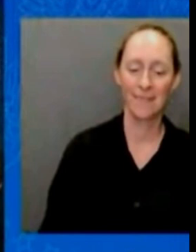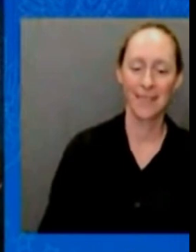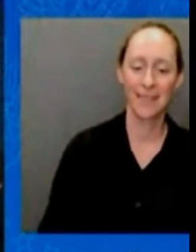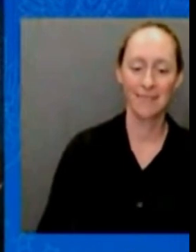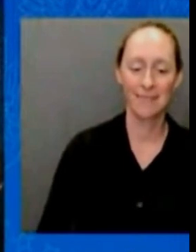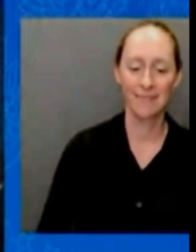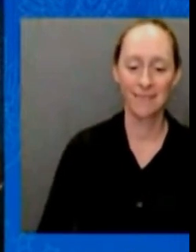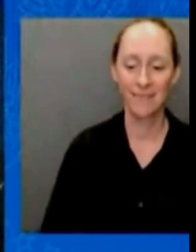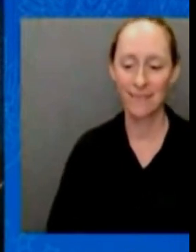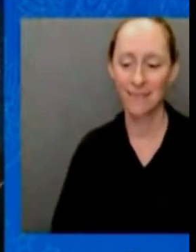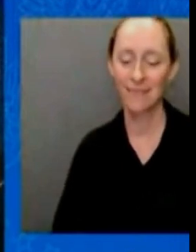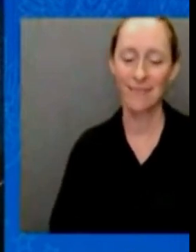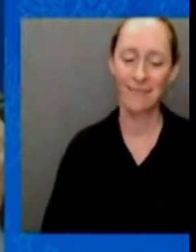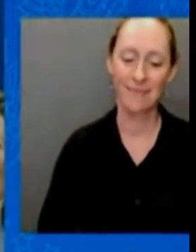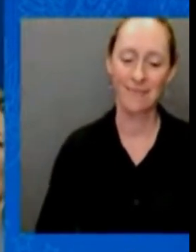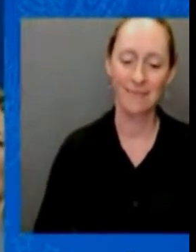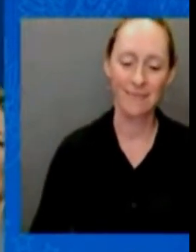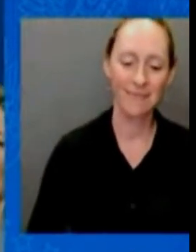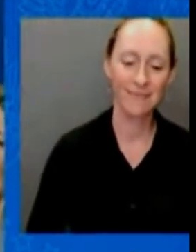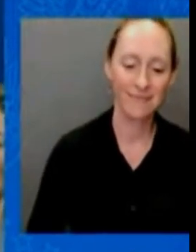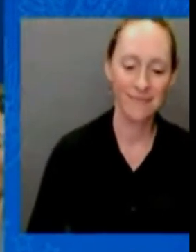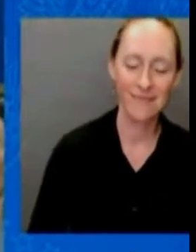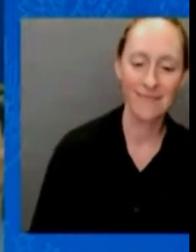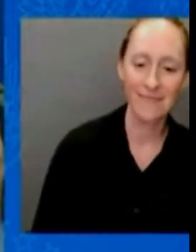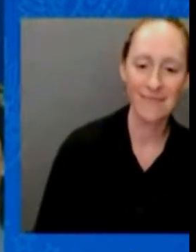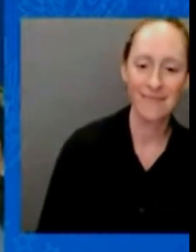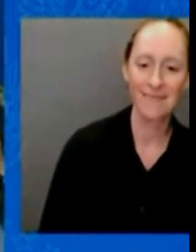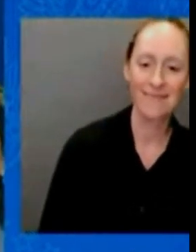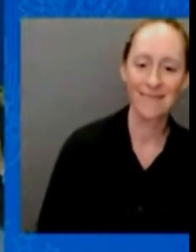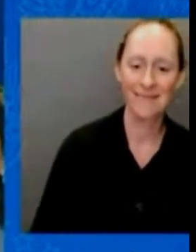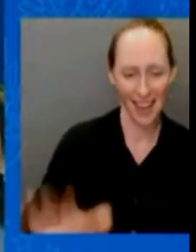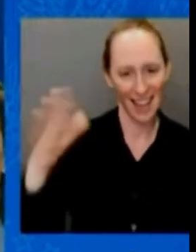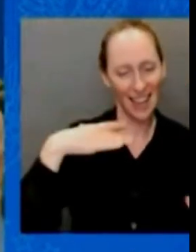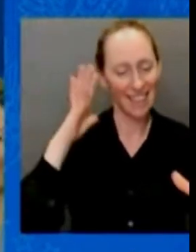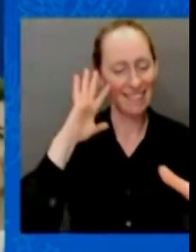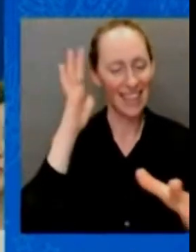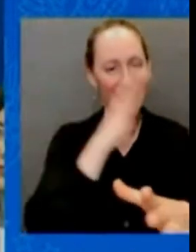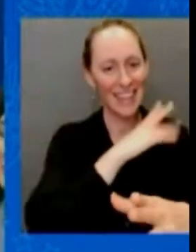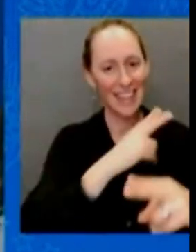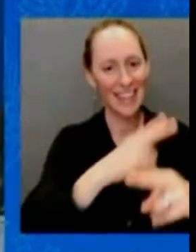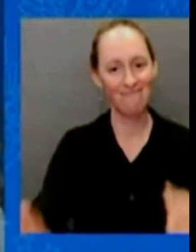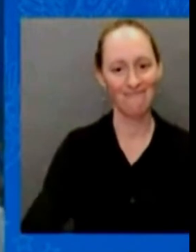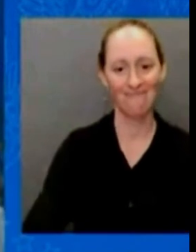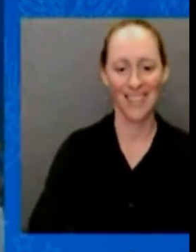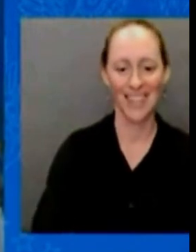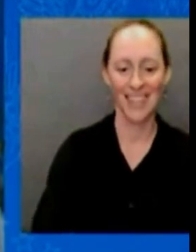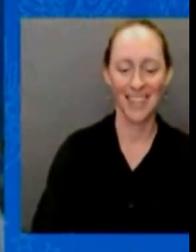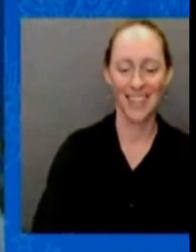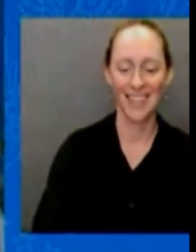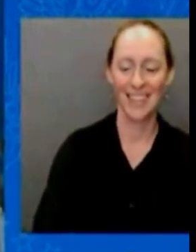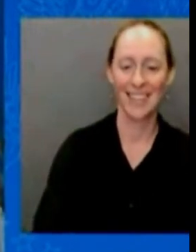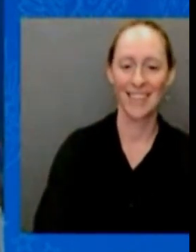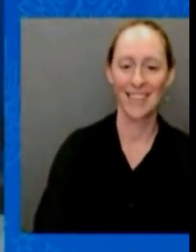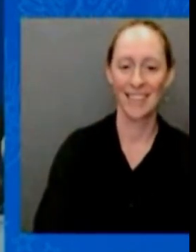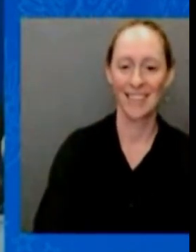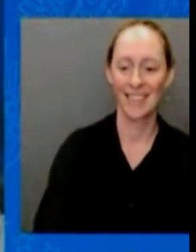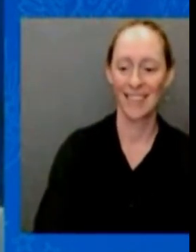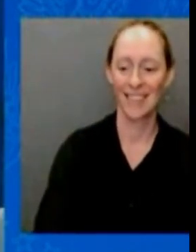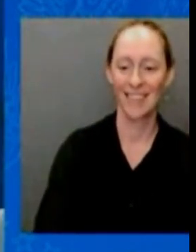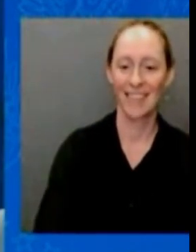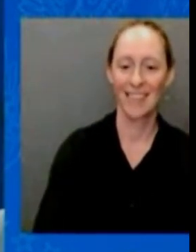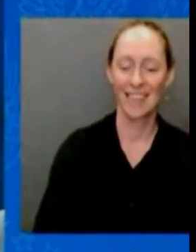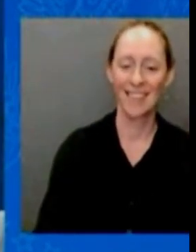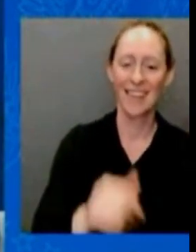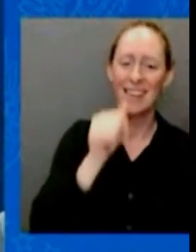Very brief closing remarks. You're a very patient audience, but there's a lot to be excited about. There really